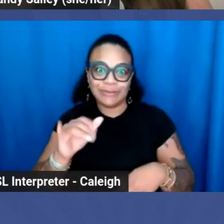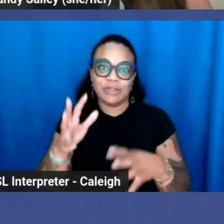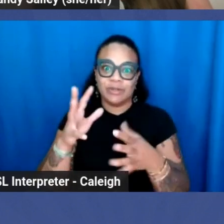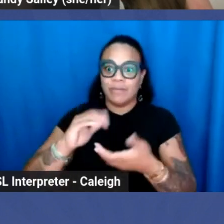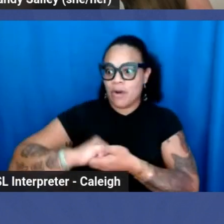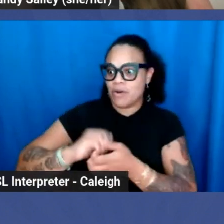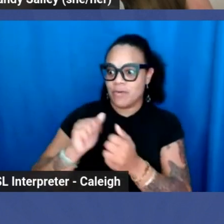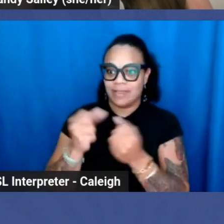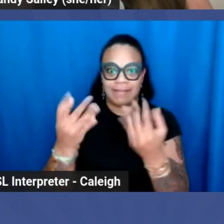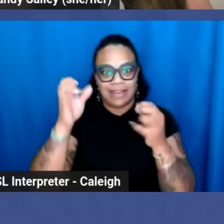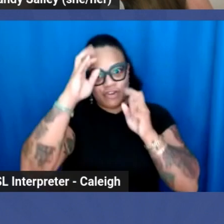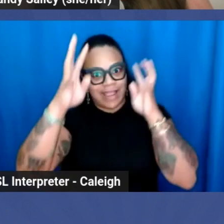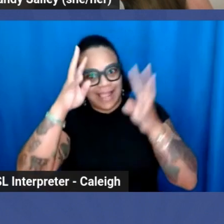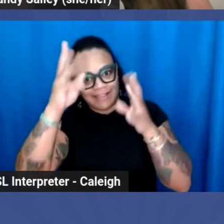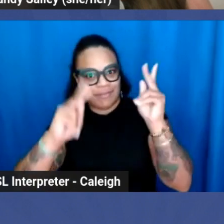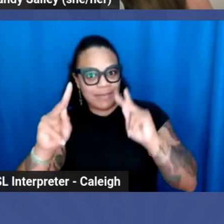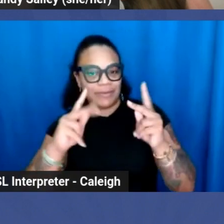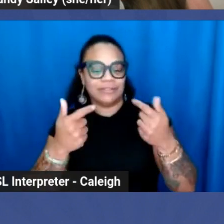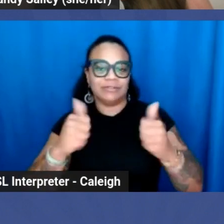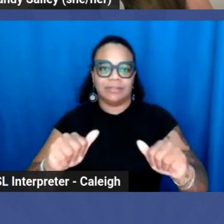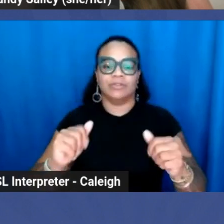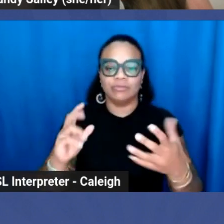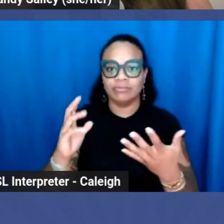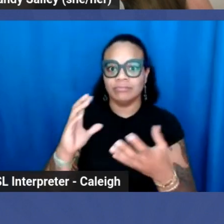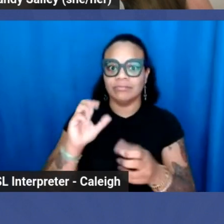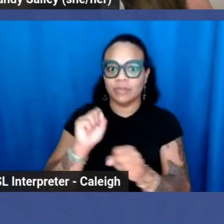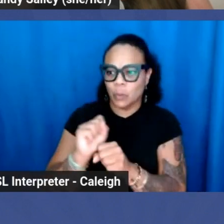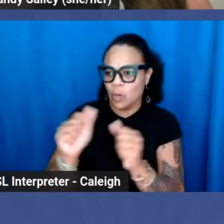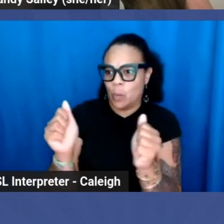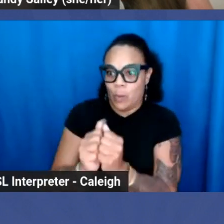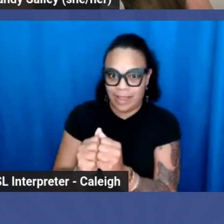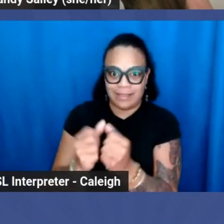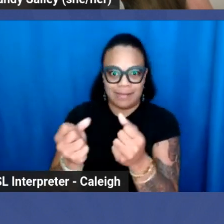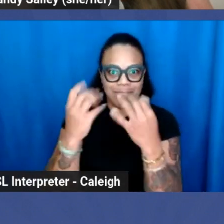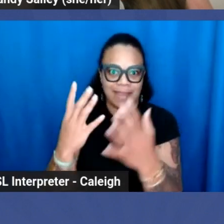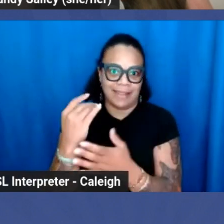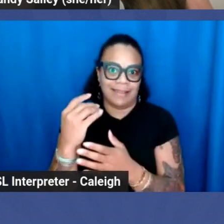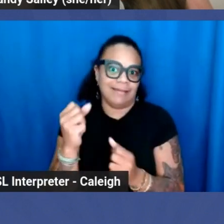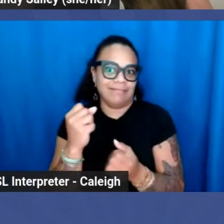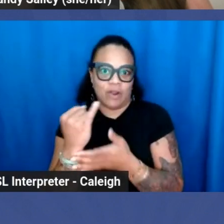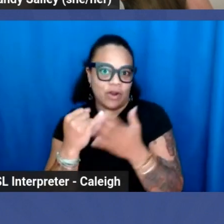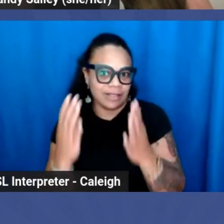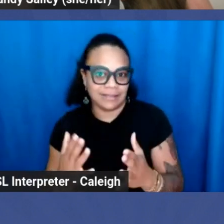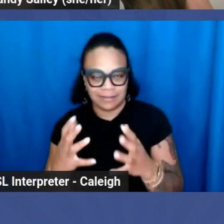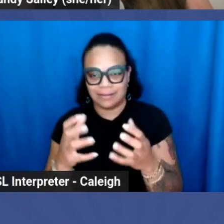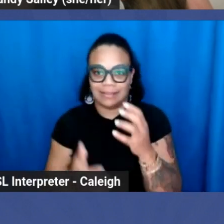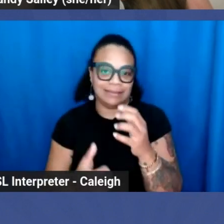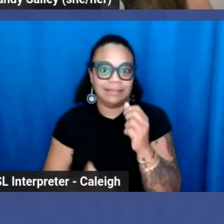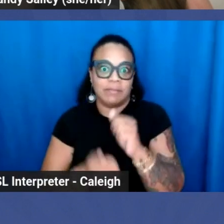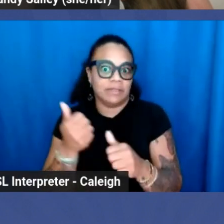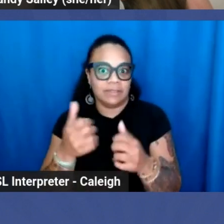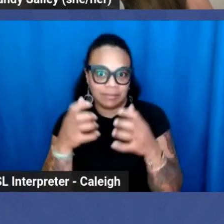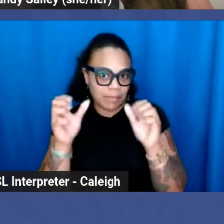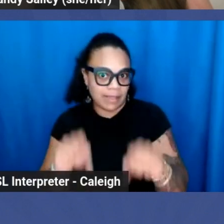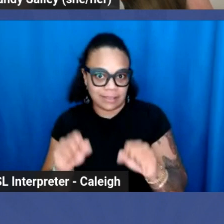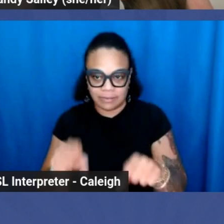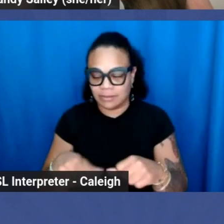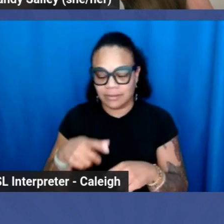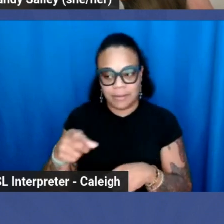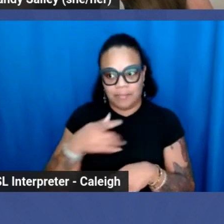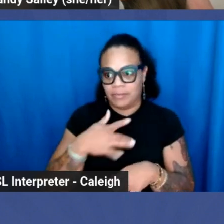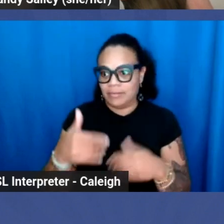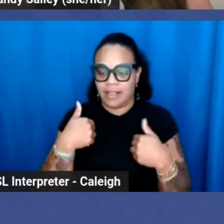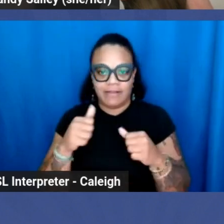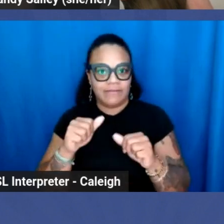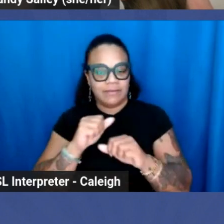to work with as many artists as possible, not only because ultimately it's great and they always have a nice vision and